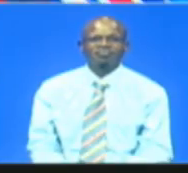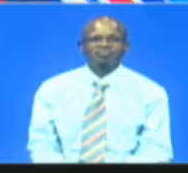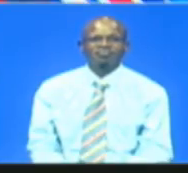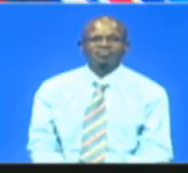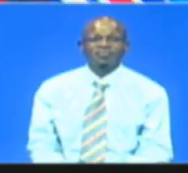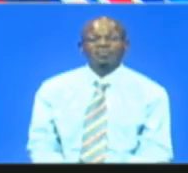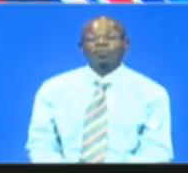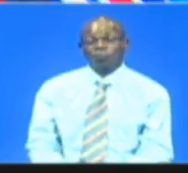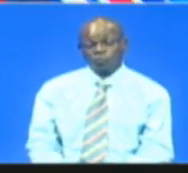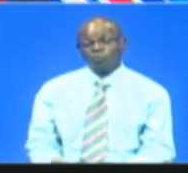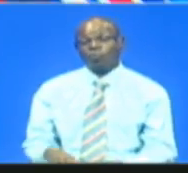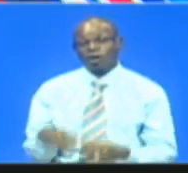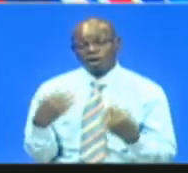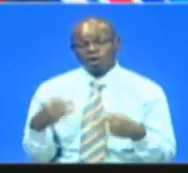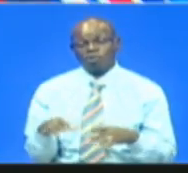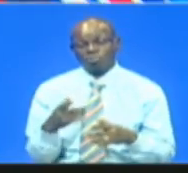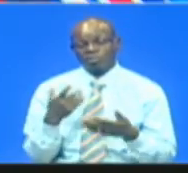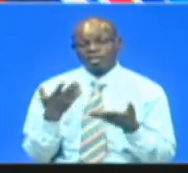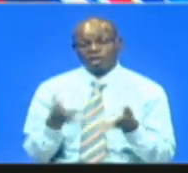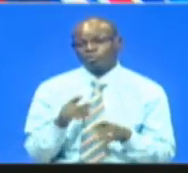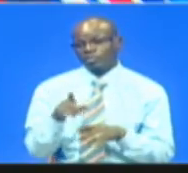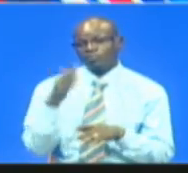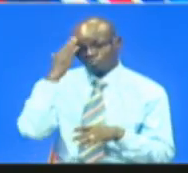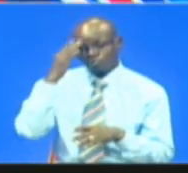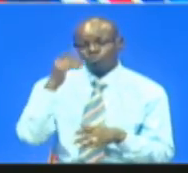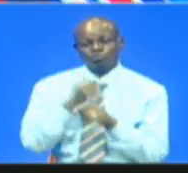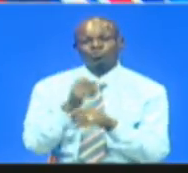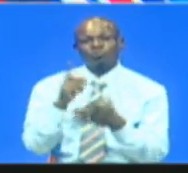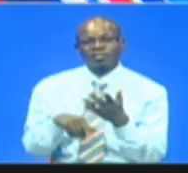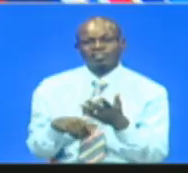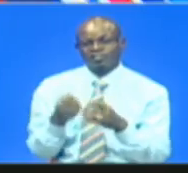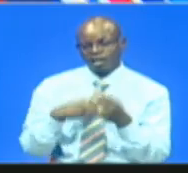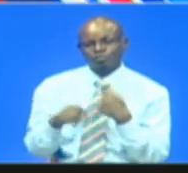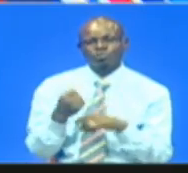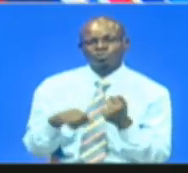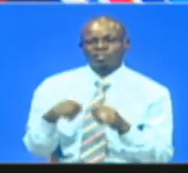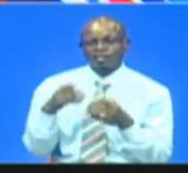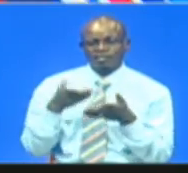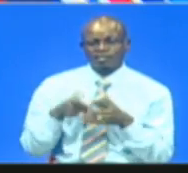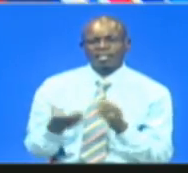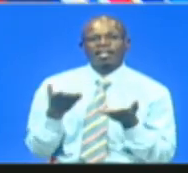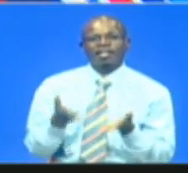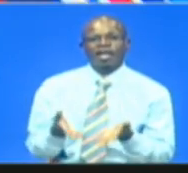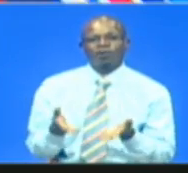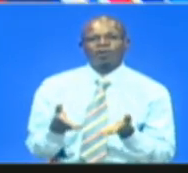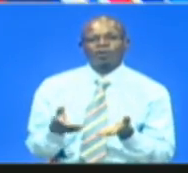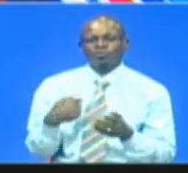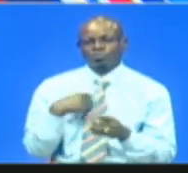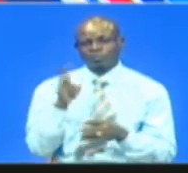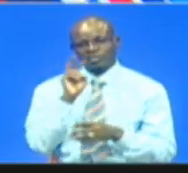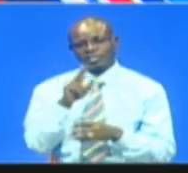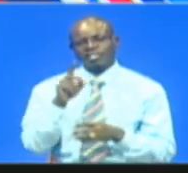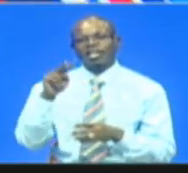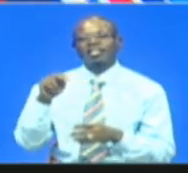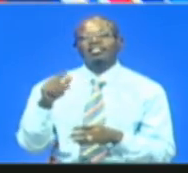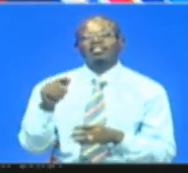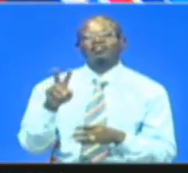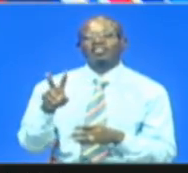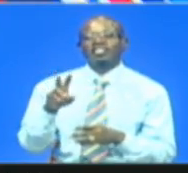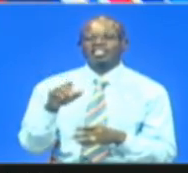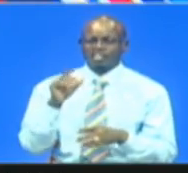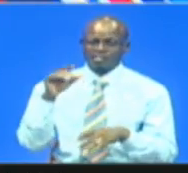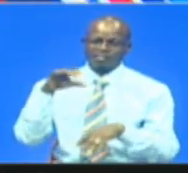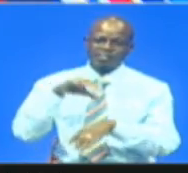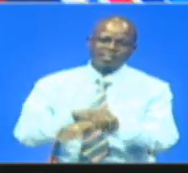Well, well, well. You know what to do for that long-deserved break to travel somewhere and just go relax for a couple of days, right? Yep, all you got to do